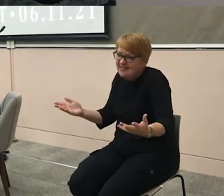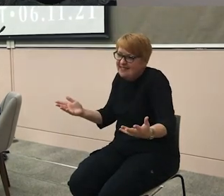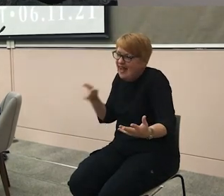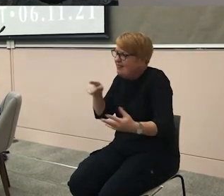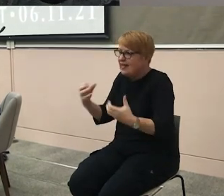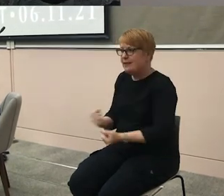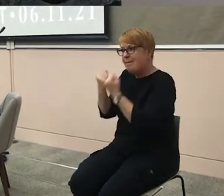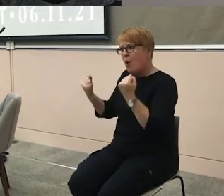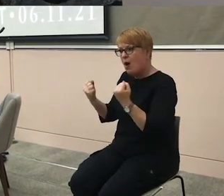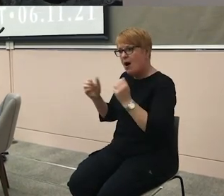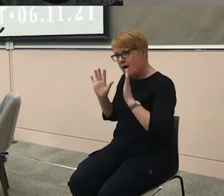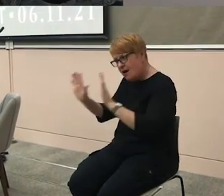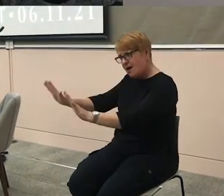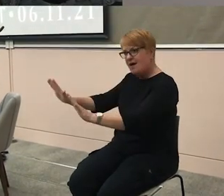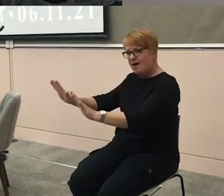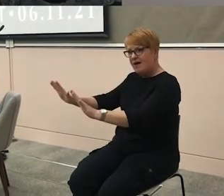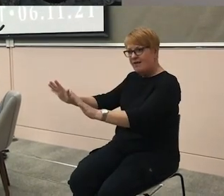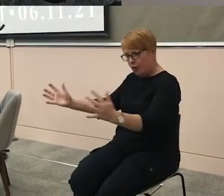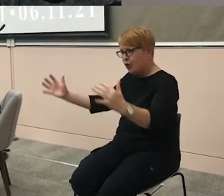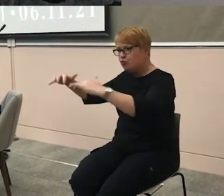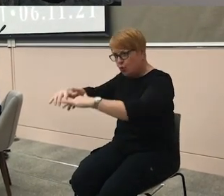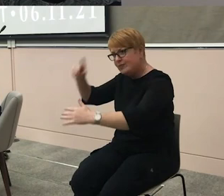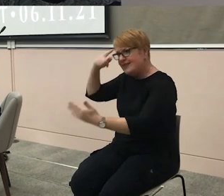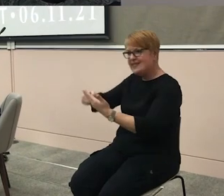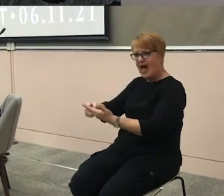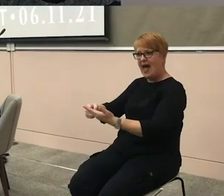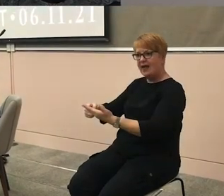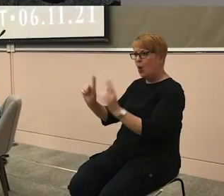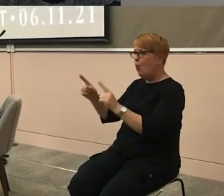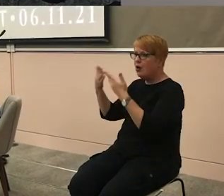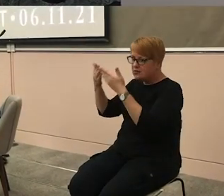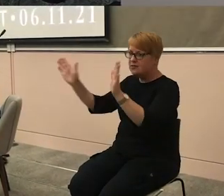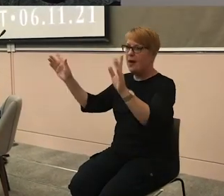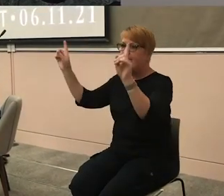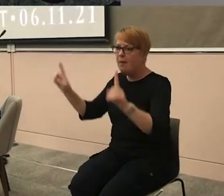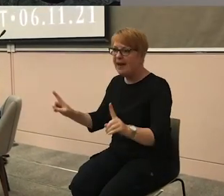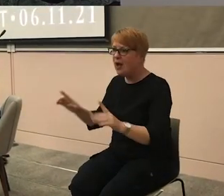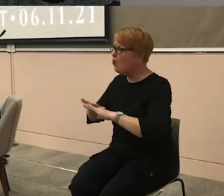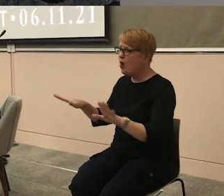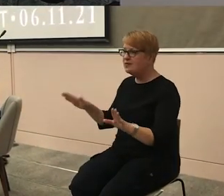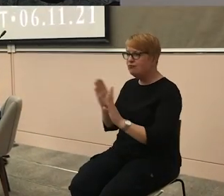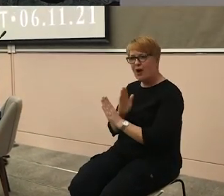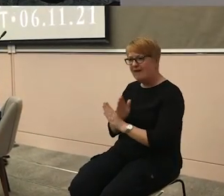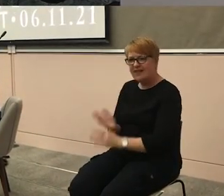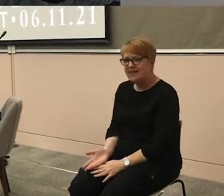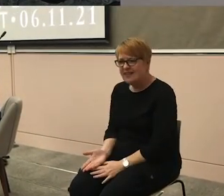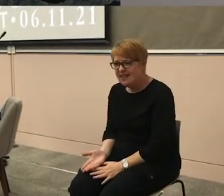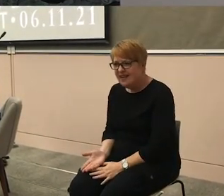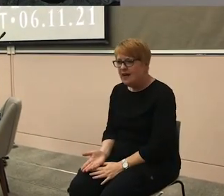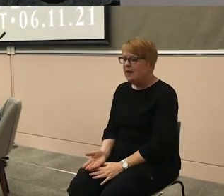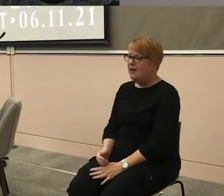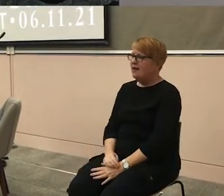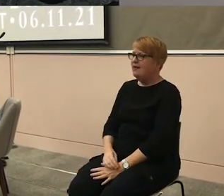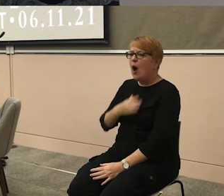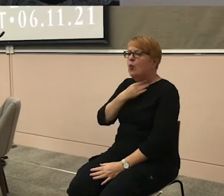group to decide what is made public and what is not, and for everyone to feel okay about that. I wish we could have taken longer to do all that too.